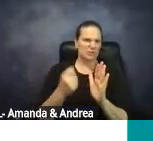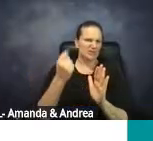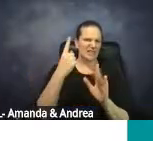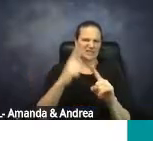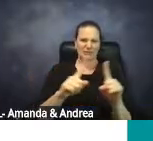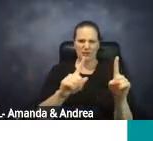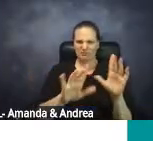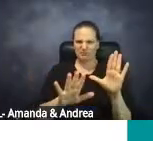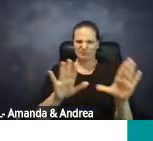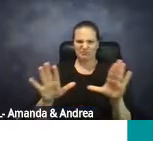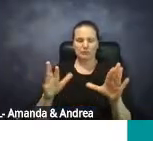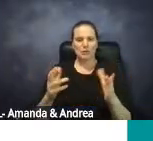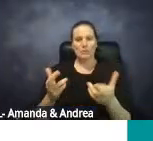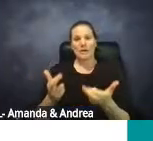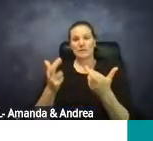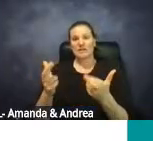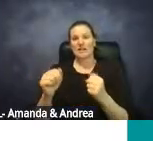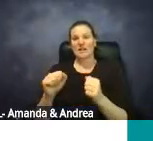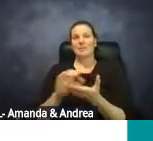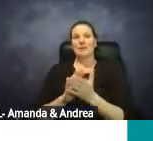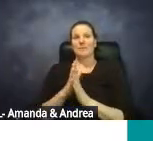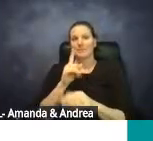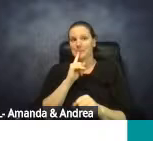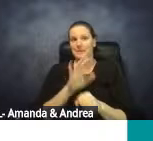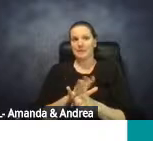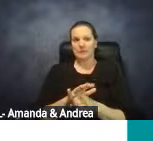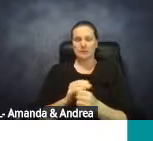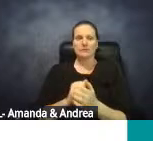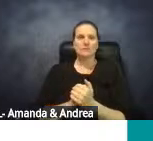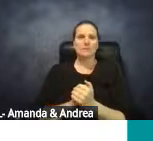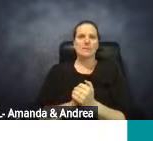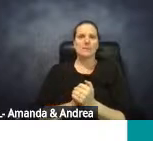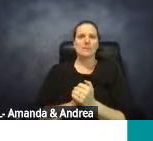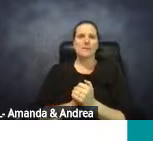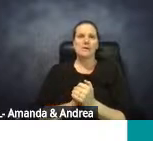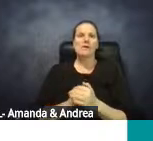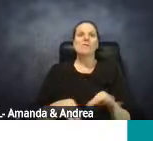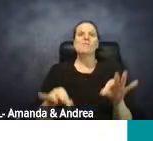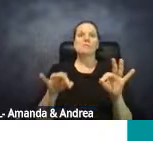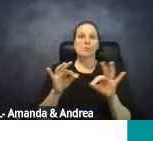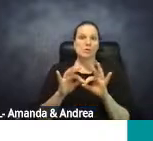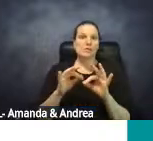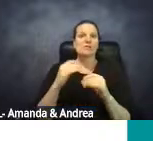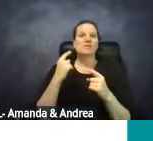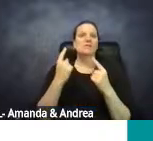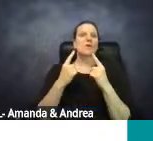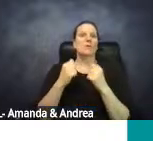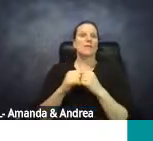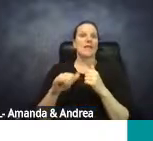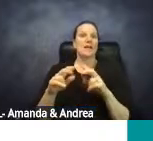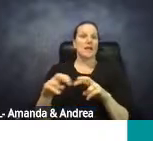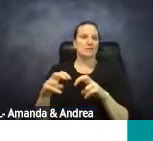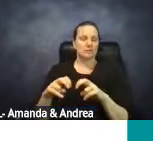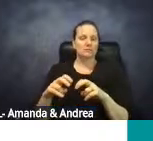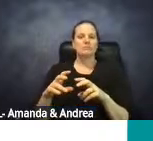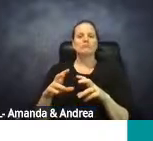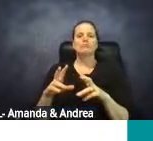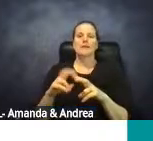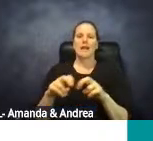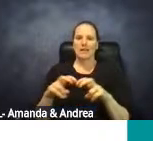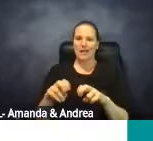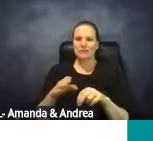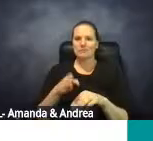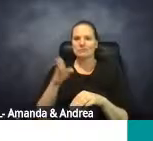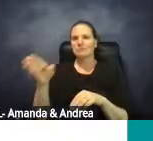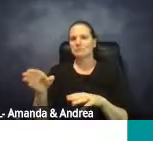determine whether recommendations can become commitments. The key considerations during the analysis include analyzing the crossover with other